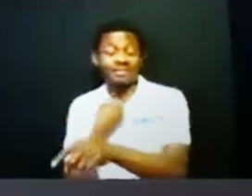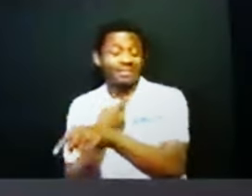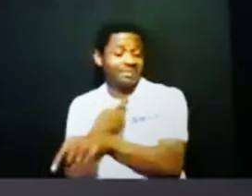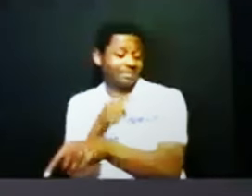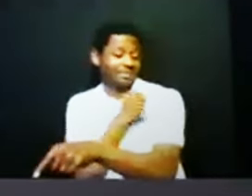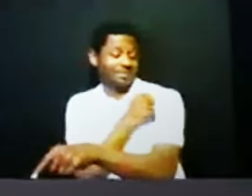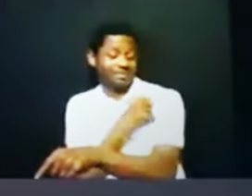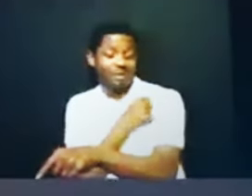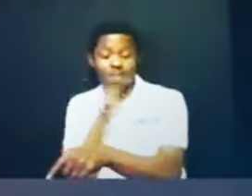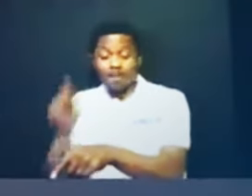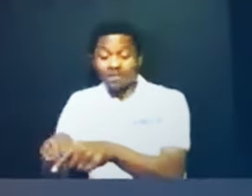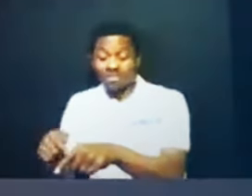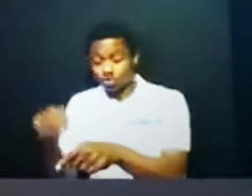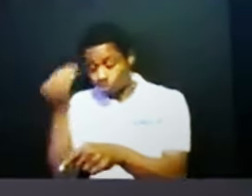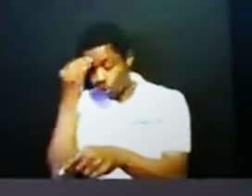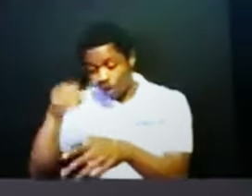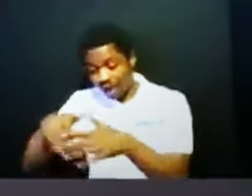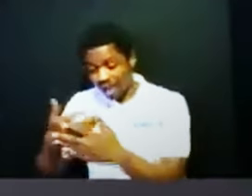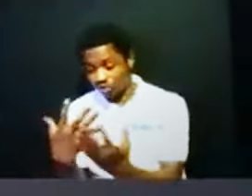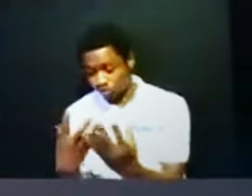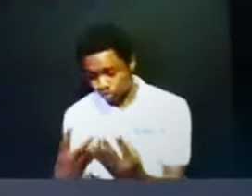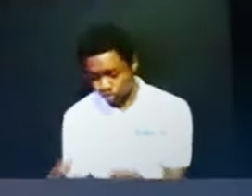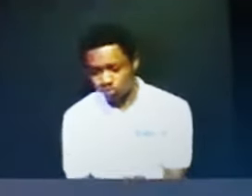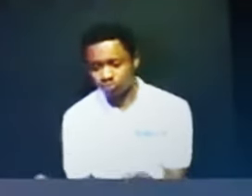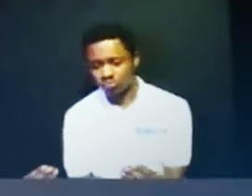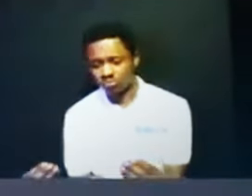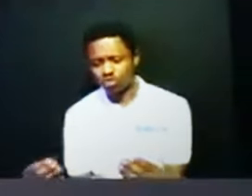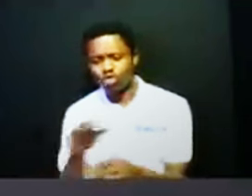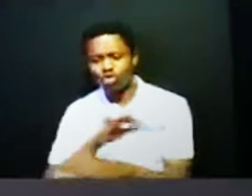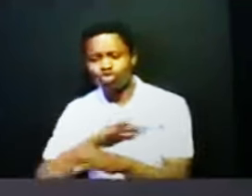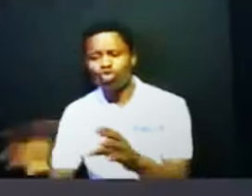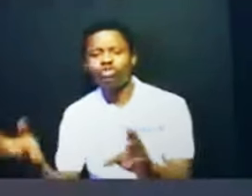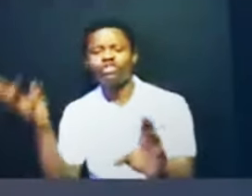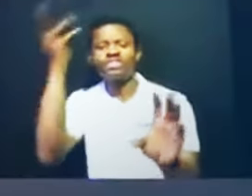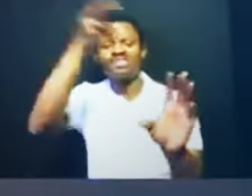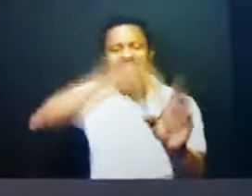the solution to the issues, not be part of the problem.